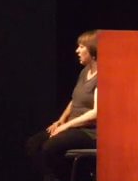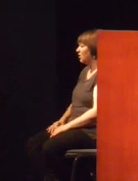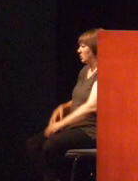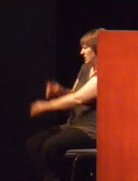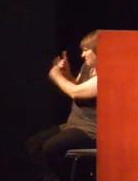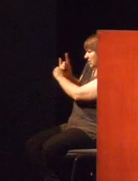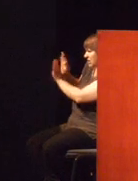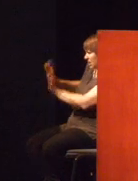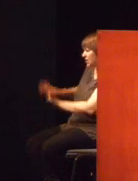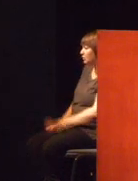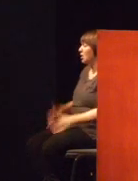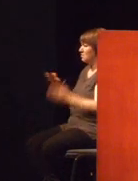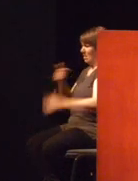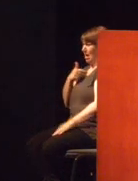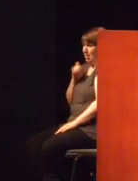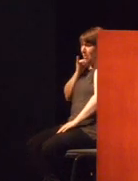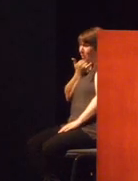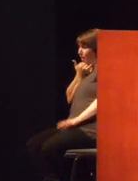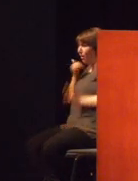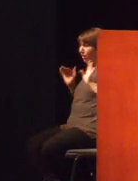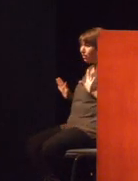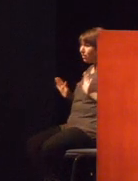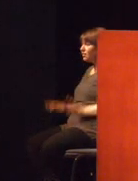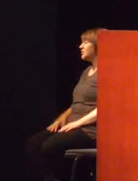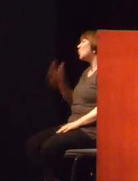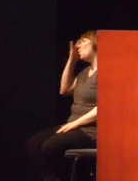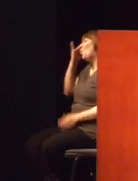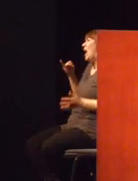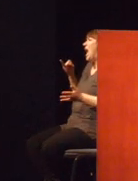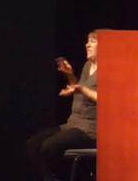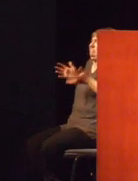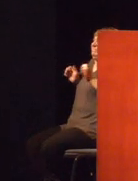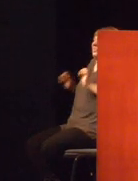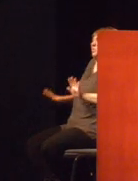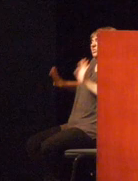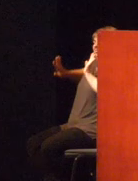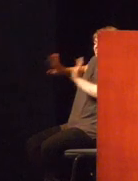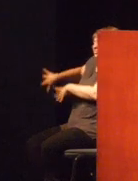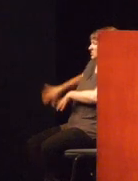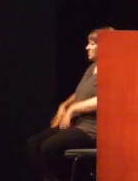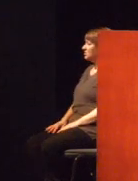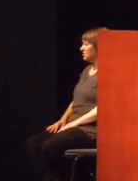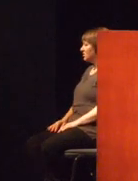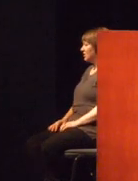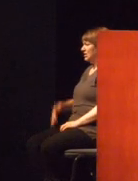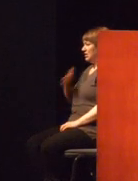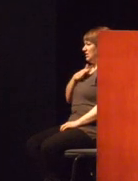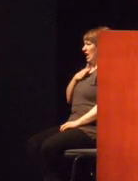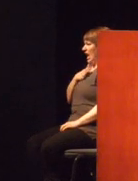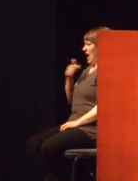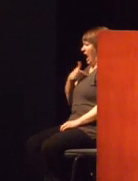night, I'm gonna get it wrong. And so why even bother? It's just basically my blood pressure goes through the roof. I don't wanna be in